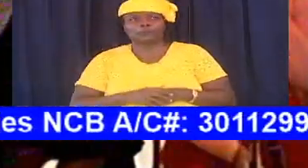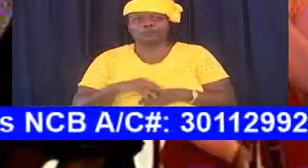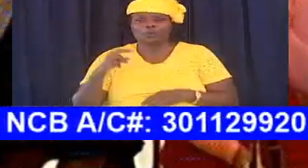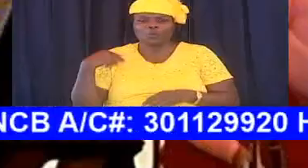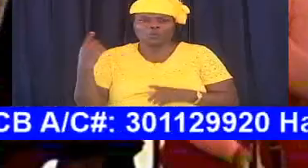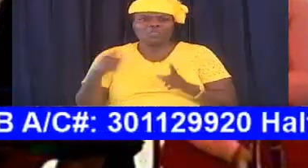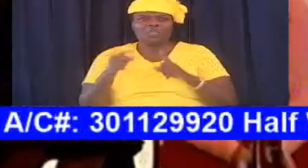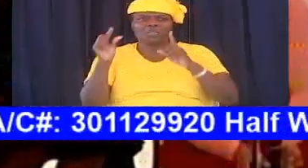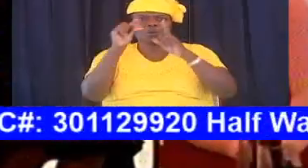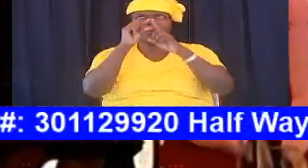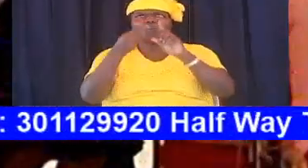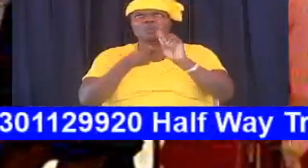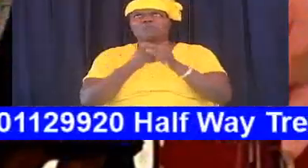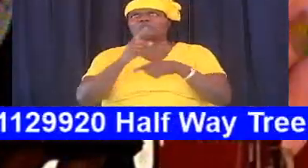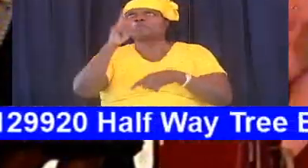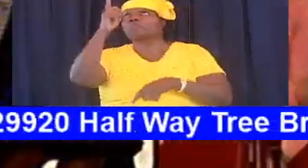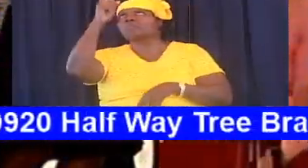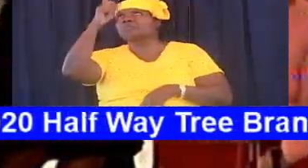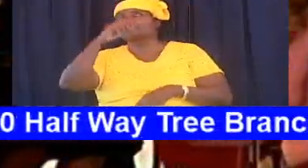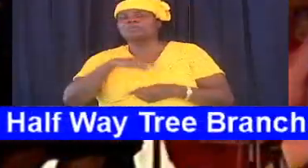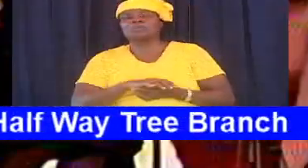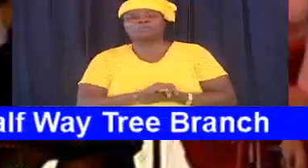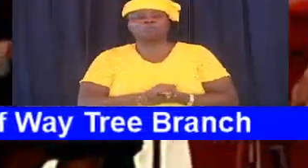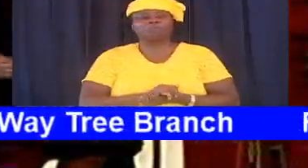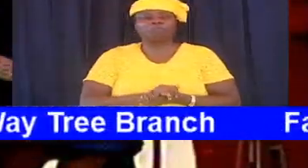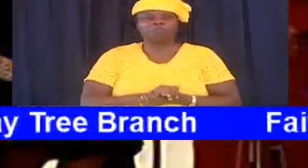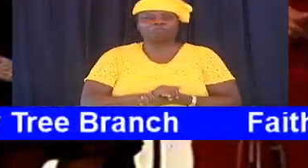Hallelujah. We need to.